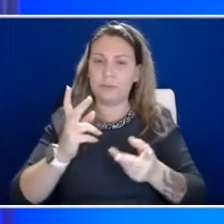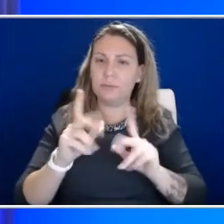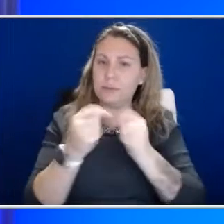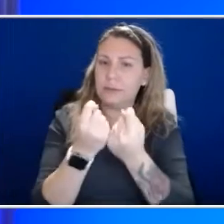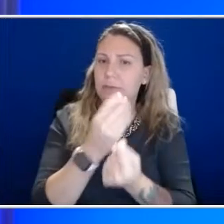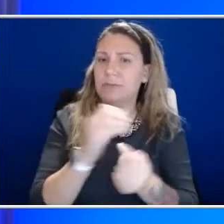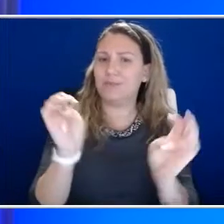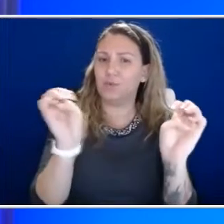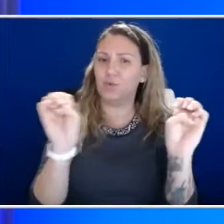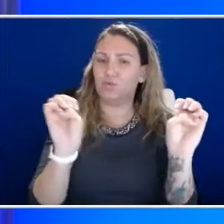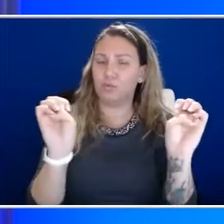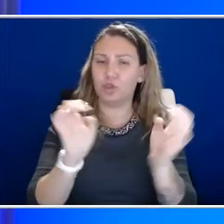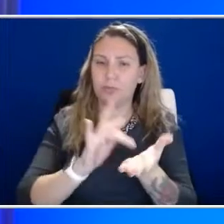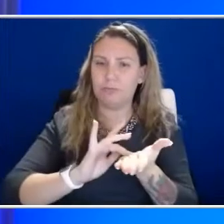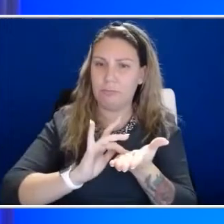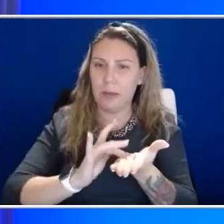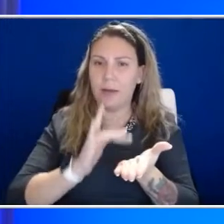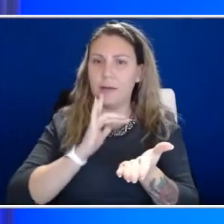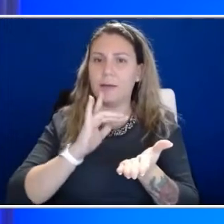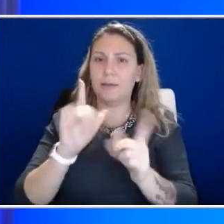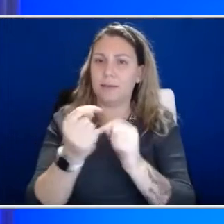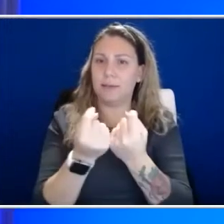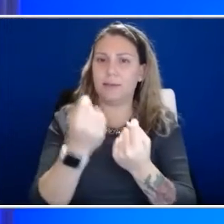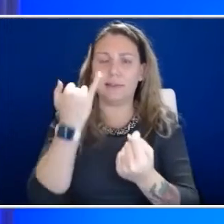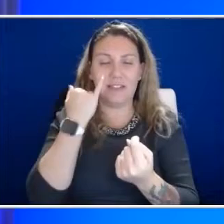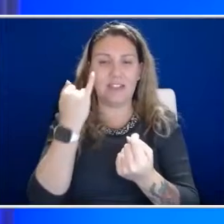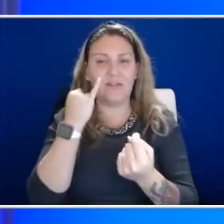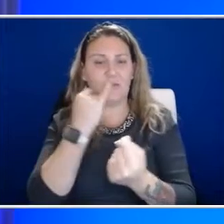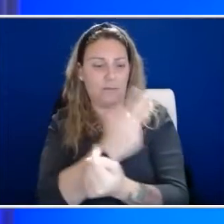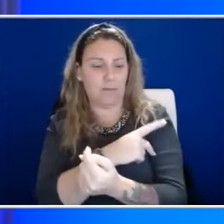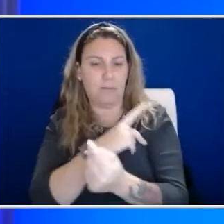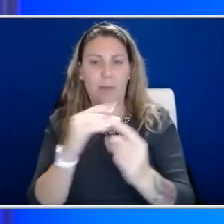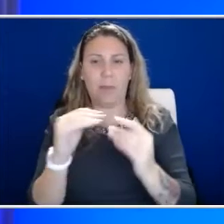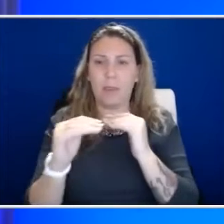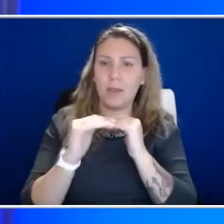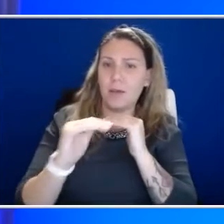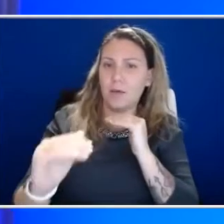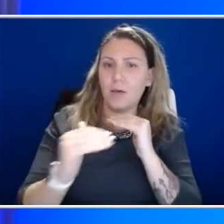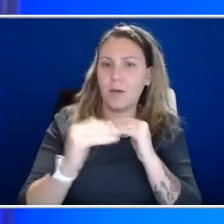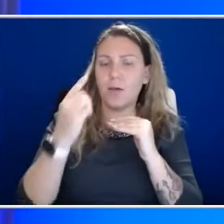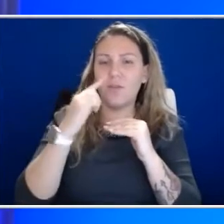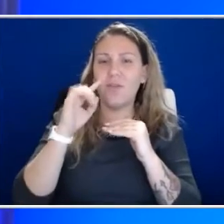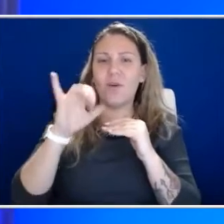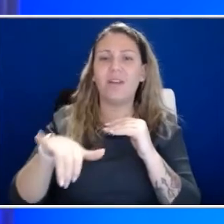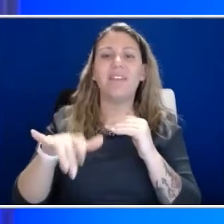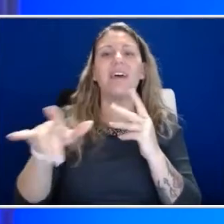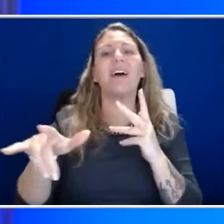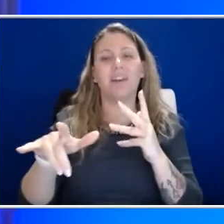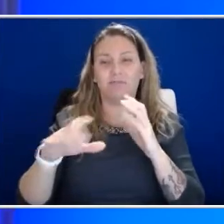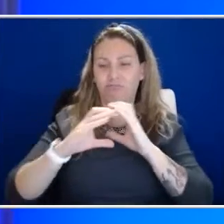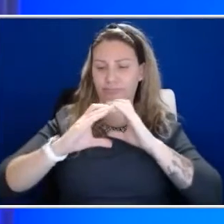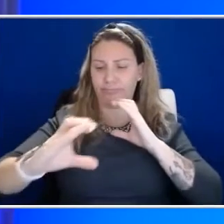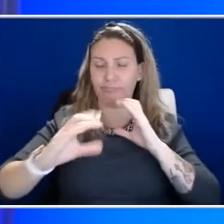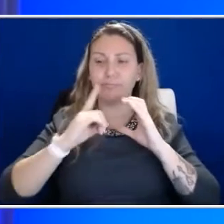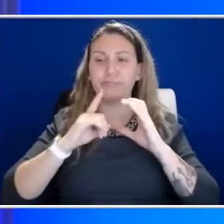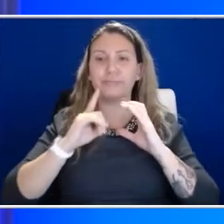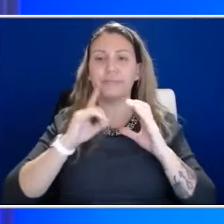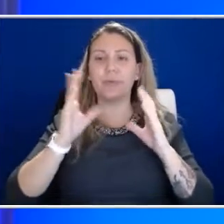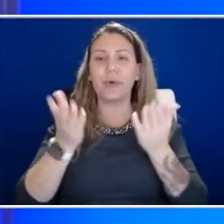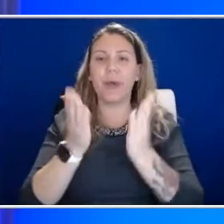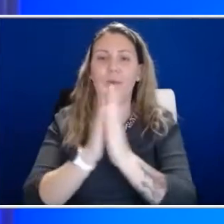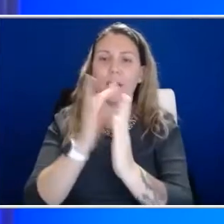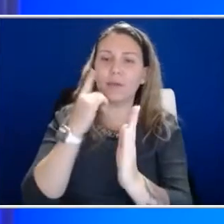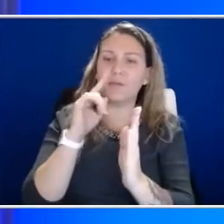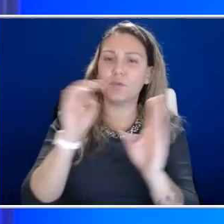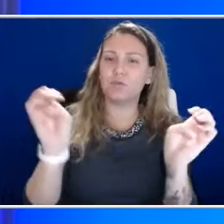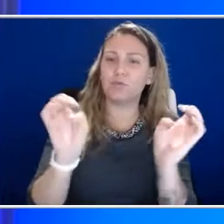team. And as long as patient is stable for a dive, we would be asking for emergency medicine physician who is covering the